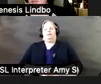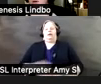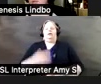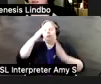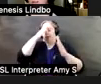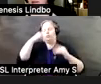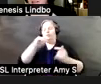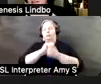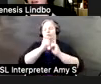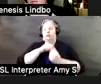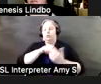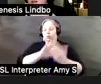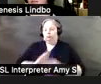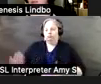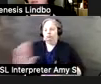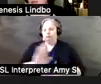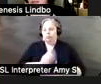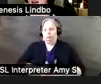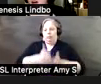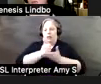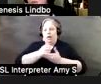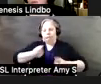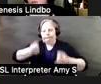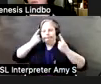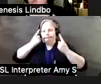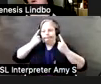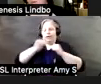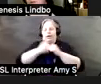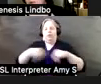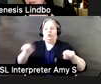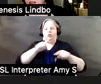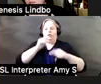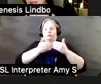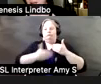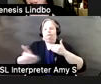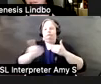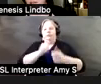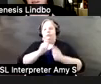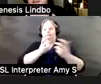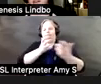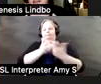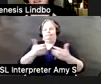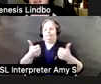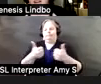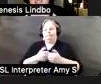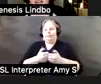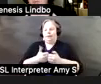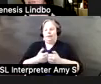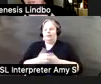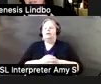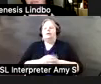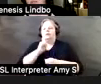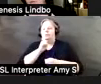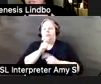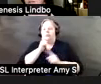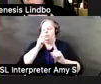the approach a little bit and helps all of you in how you move forward with adapted gaming. It's not meant